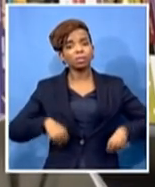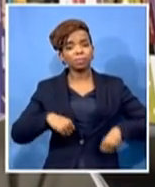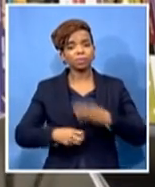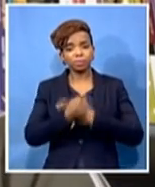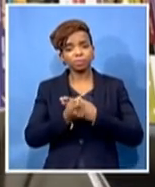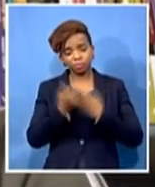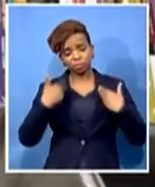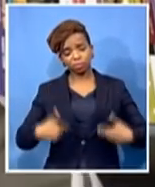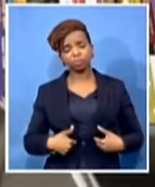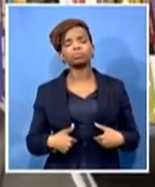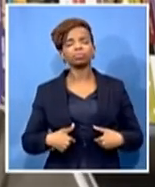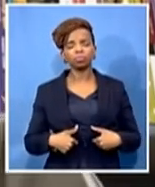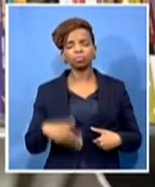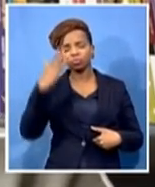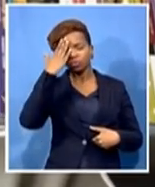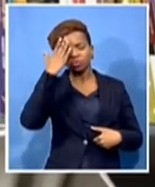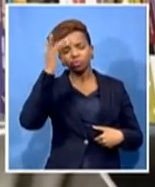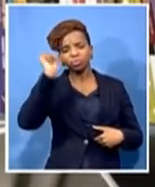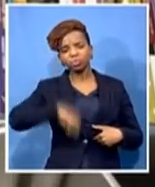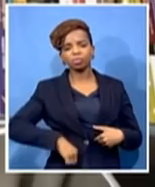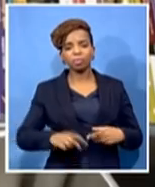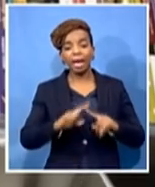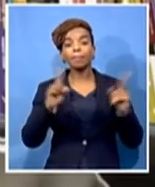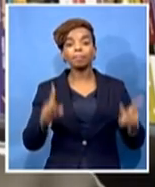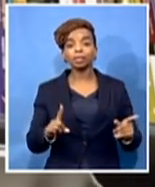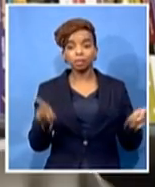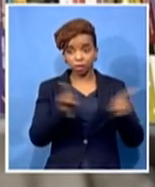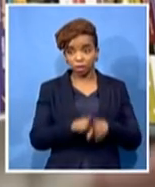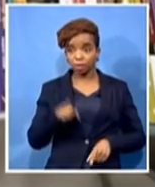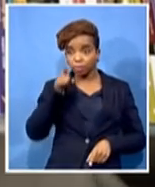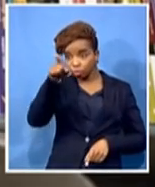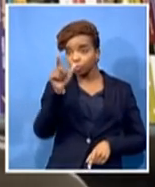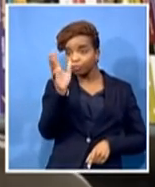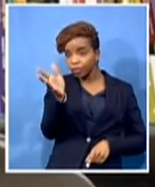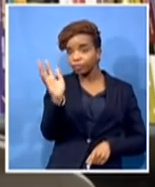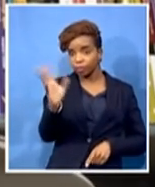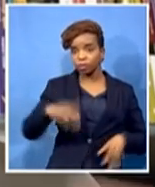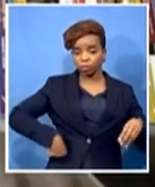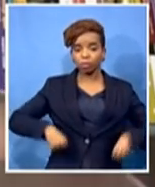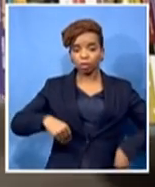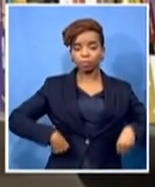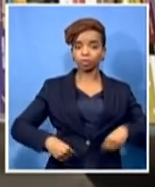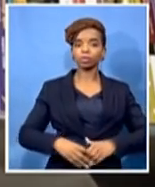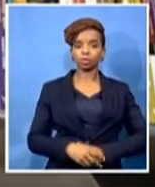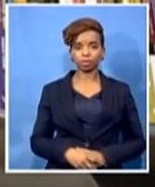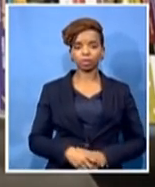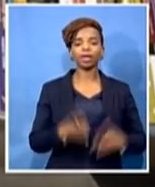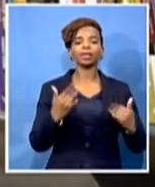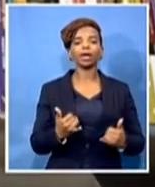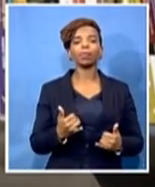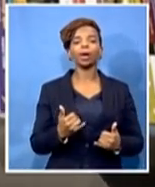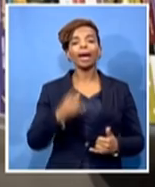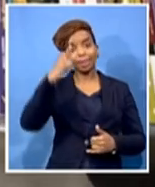also a corrupt element in you. And I think what they want to do is to come with a holistic approach to say, all of us are